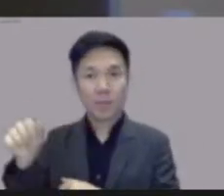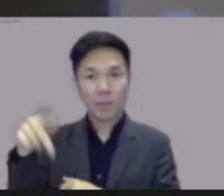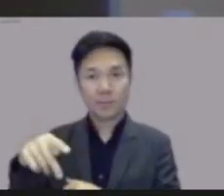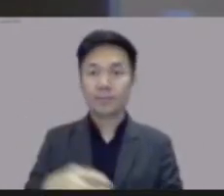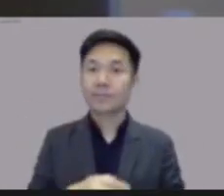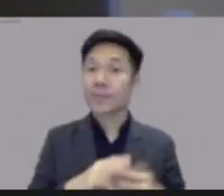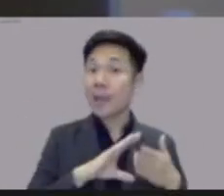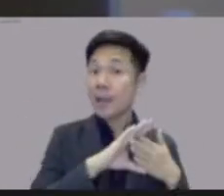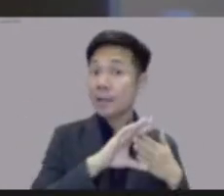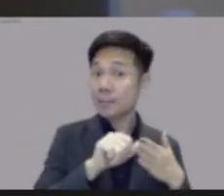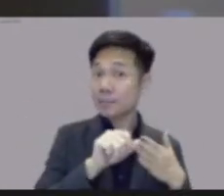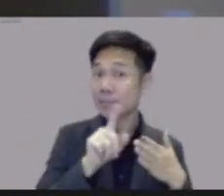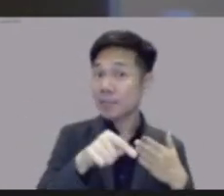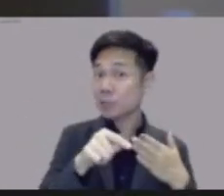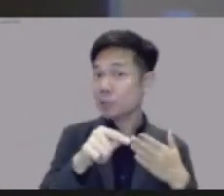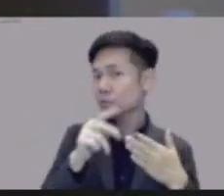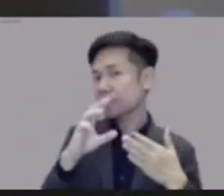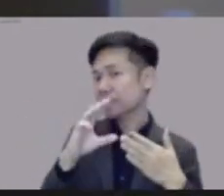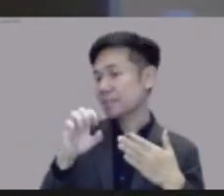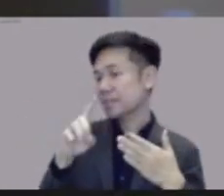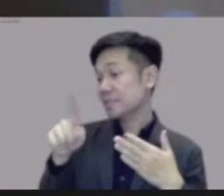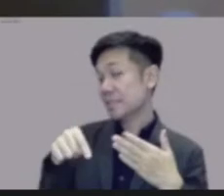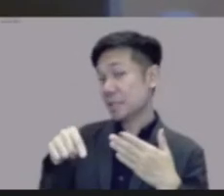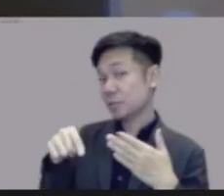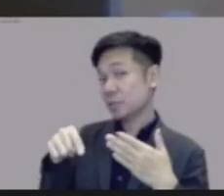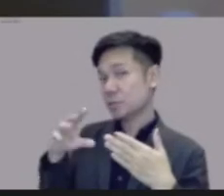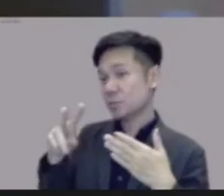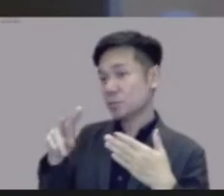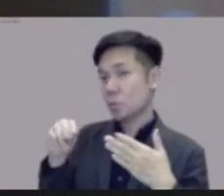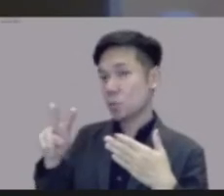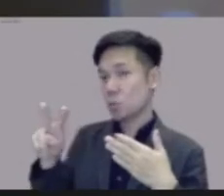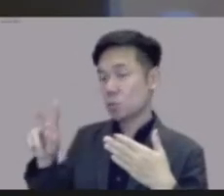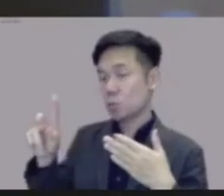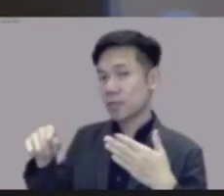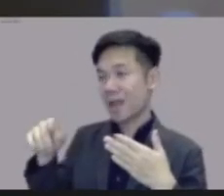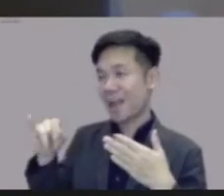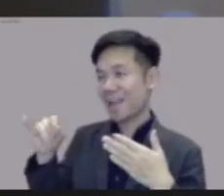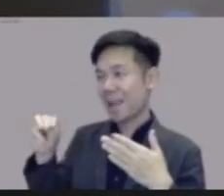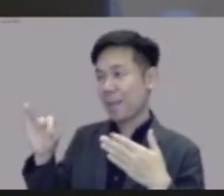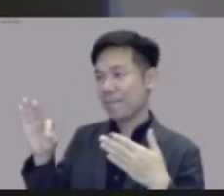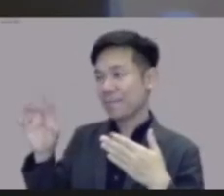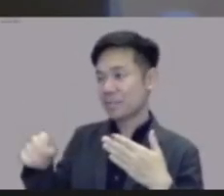slash CED slash 2022 inf2